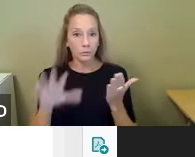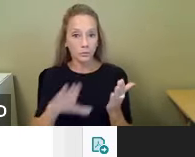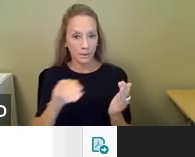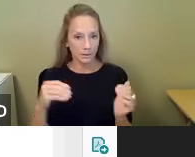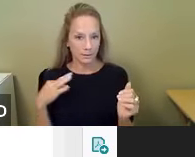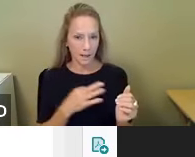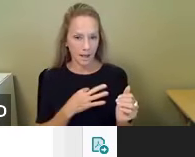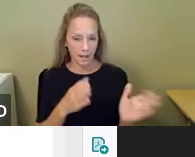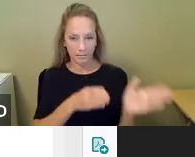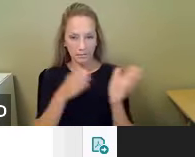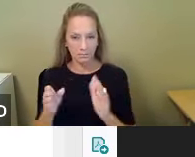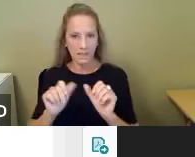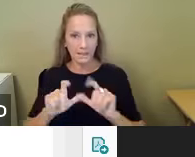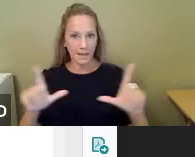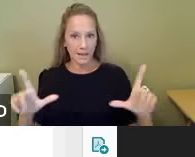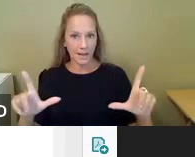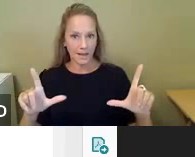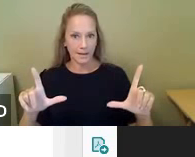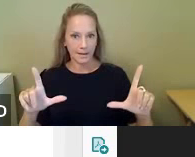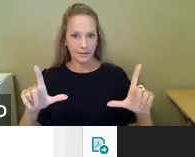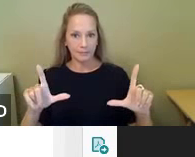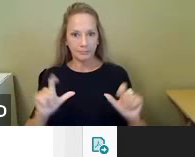Next slide.